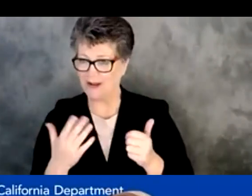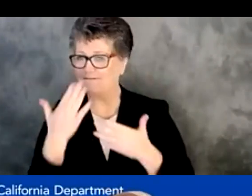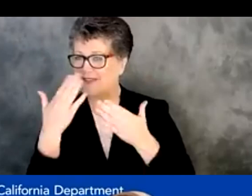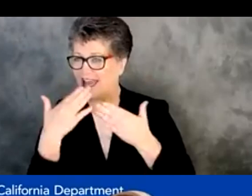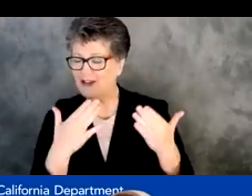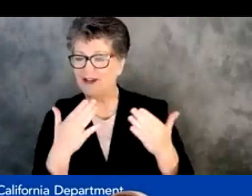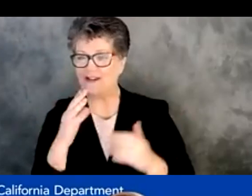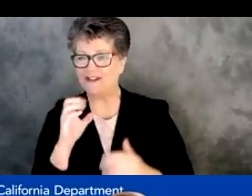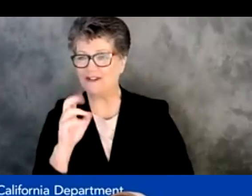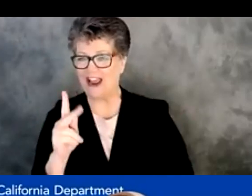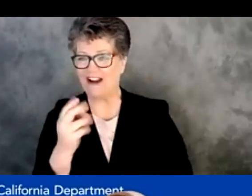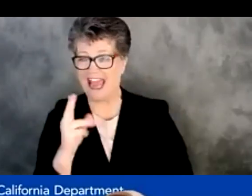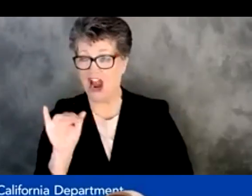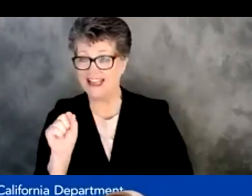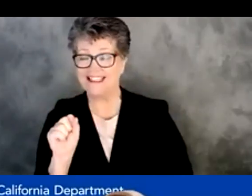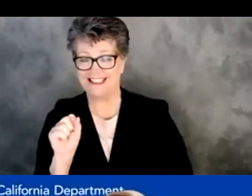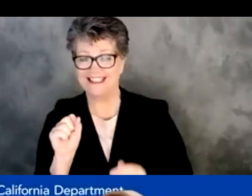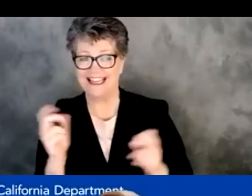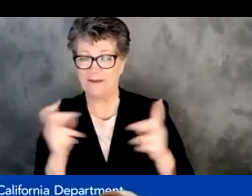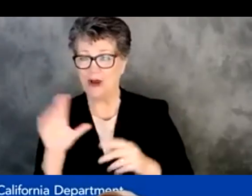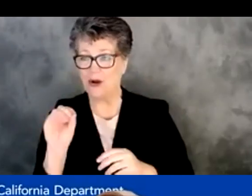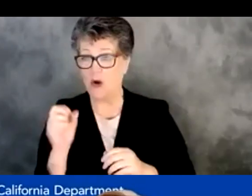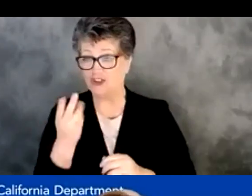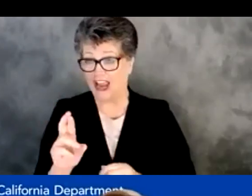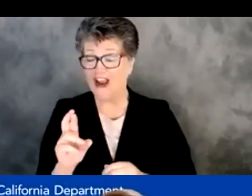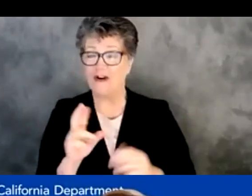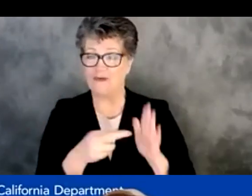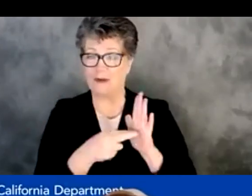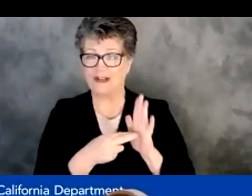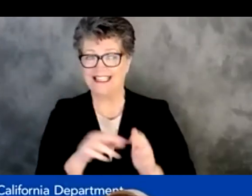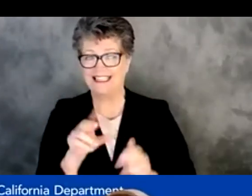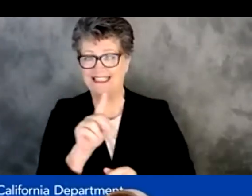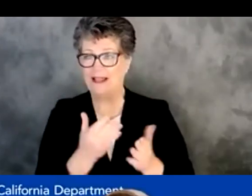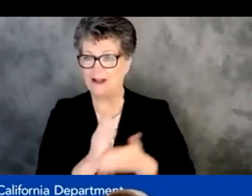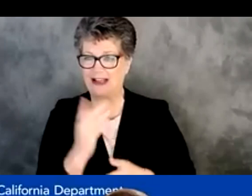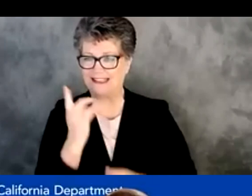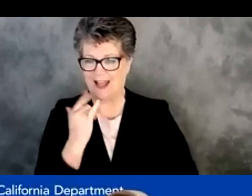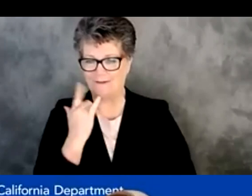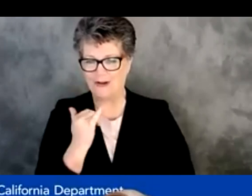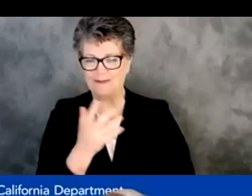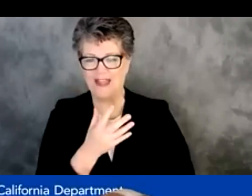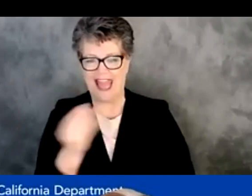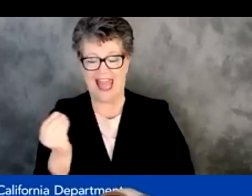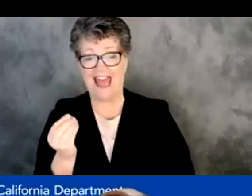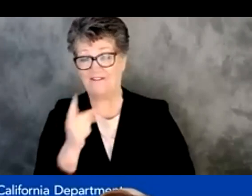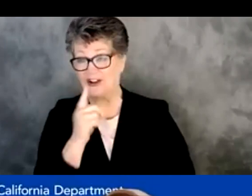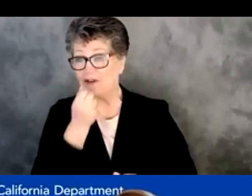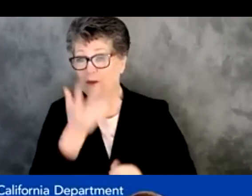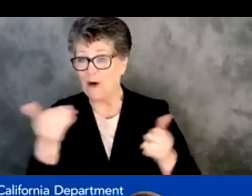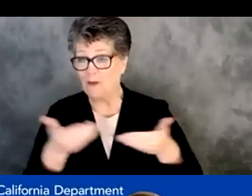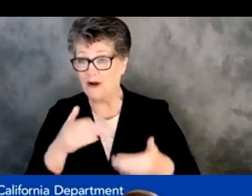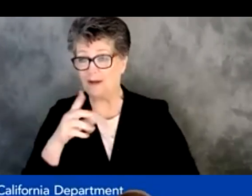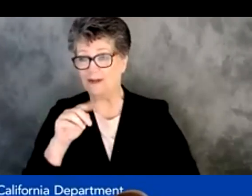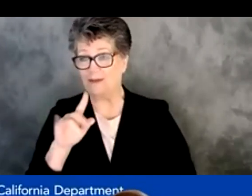thanks to Eric Harris, our returning co-chair who represents Disability Rights California, and a very warm welcome to